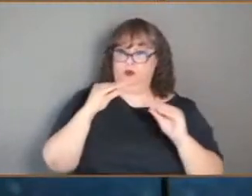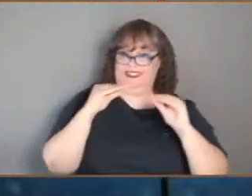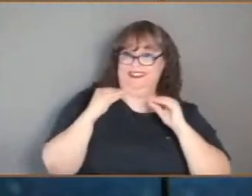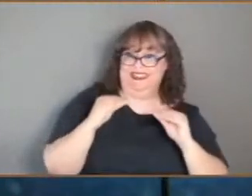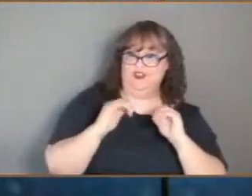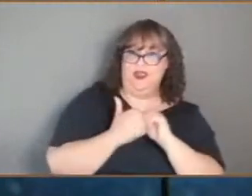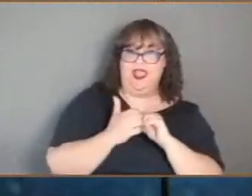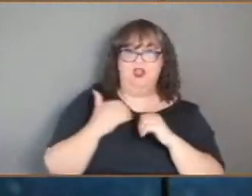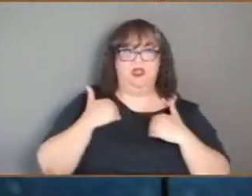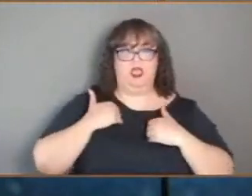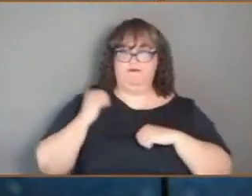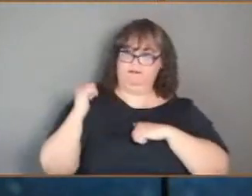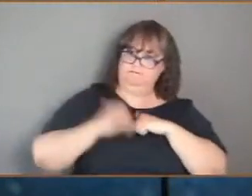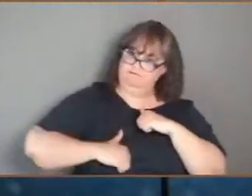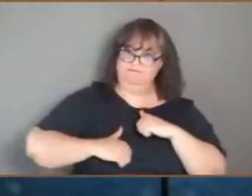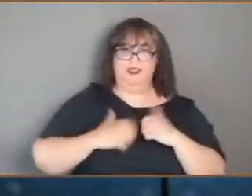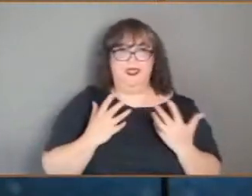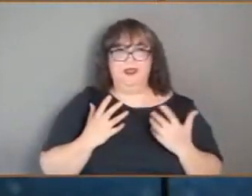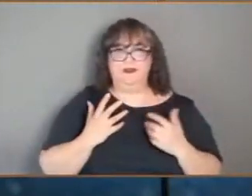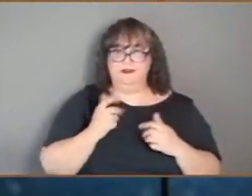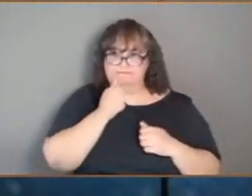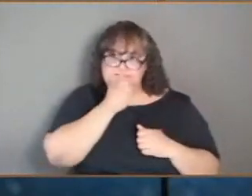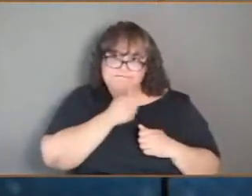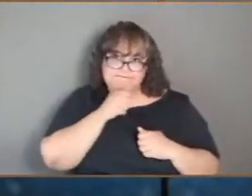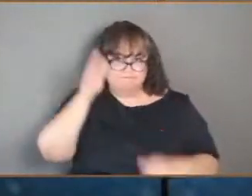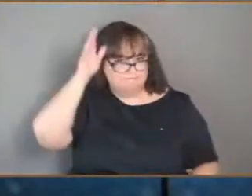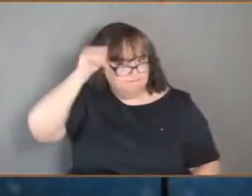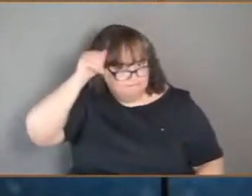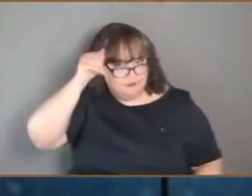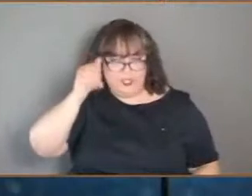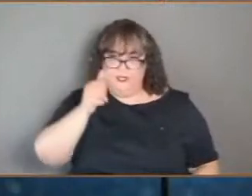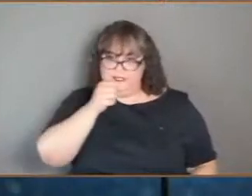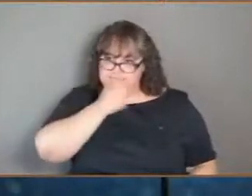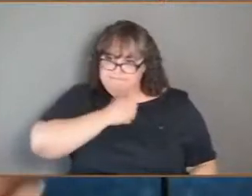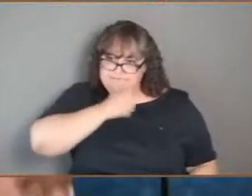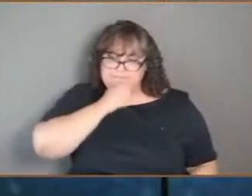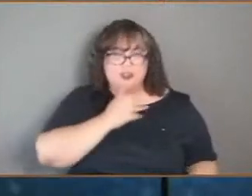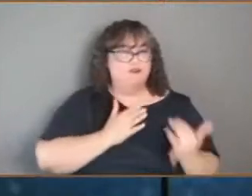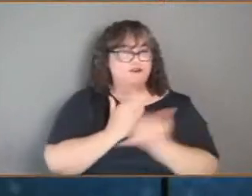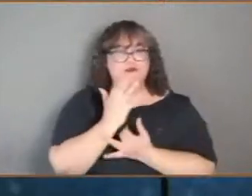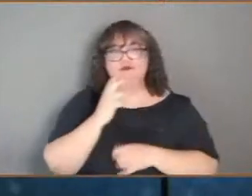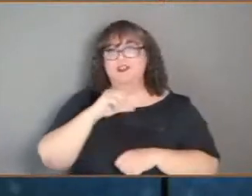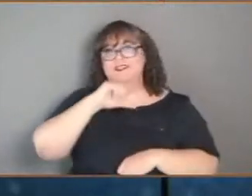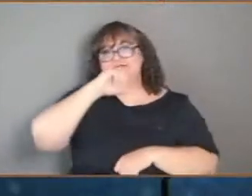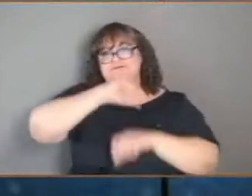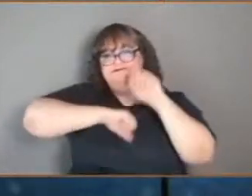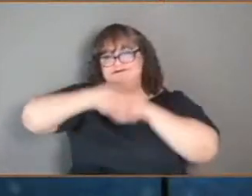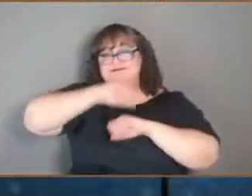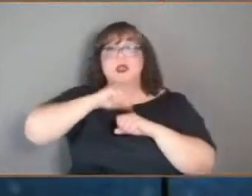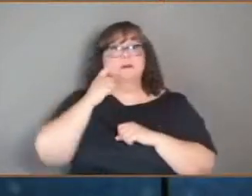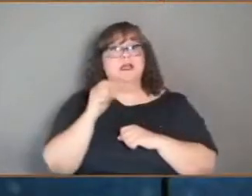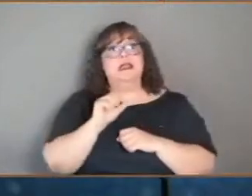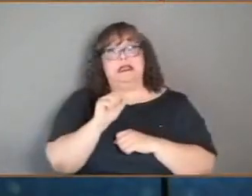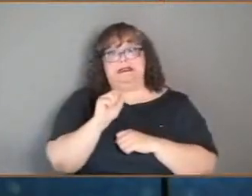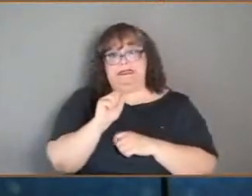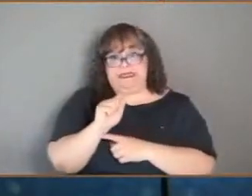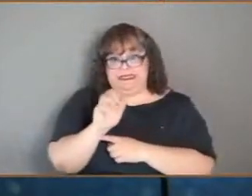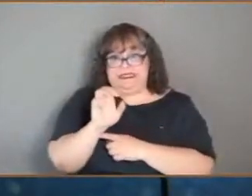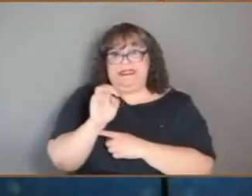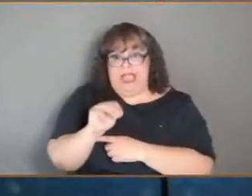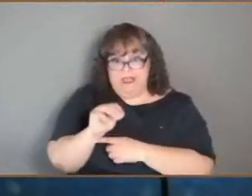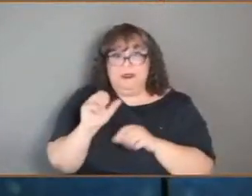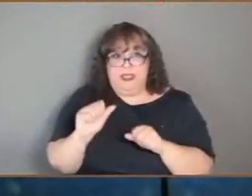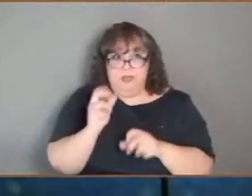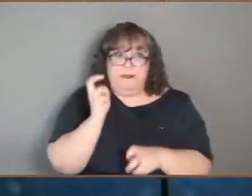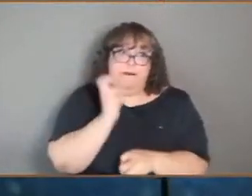and teach you how to have perseverance, you know, and just kind of keep you going even through the tough times, because STEM is very hard at times, even though it's very rewarding. And